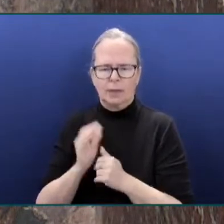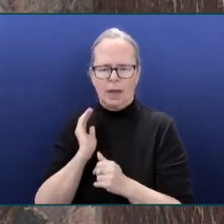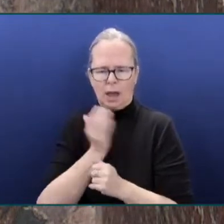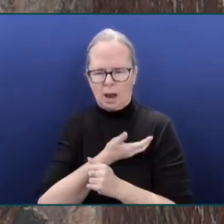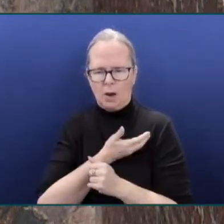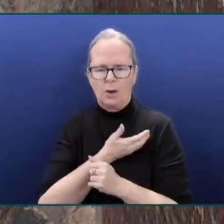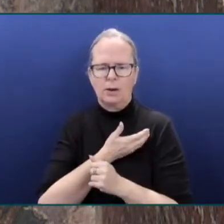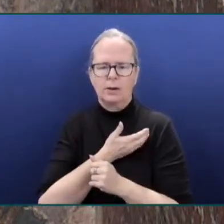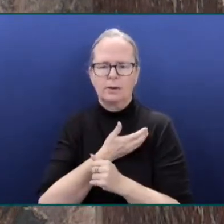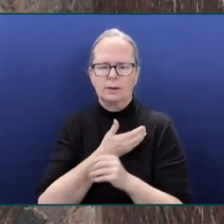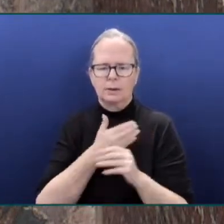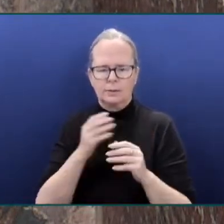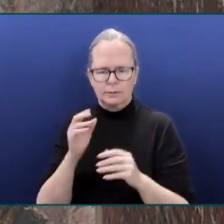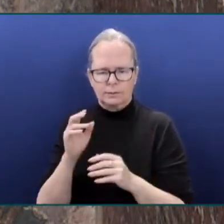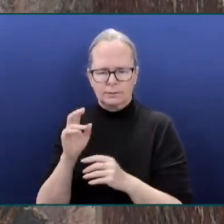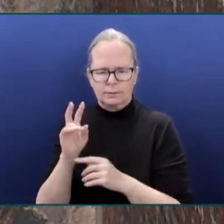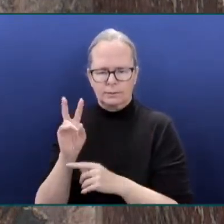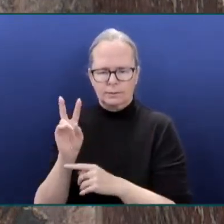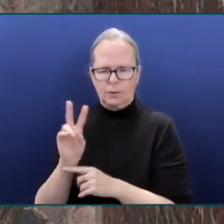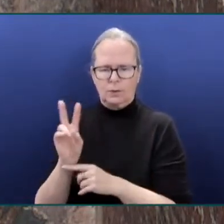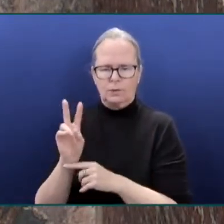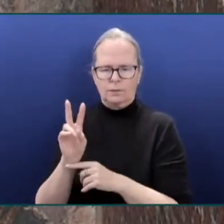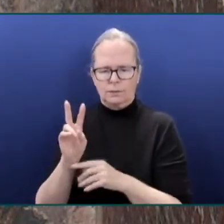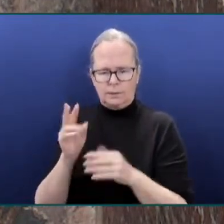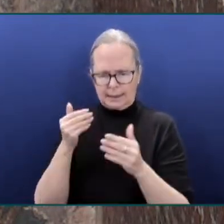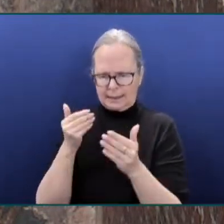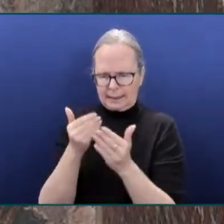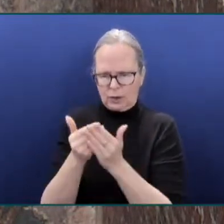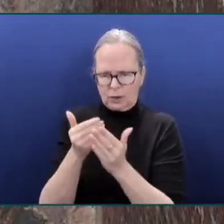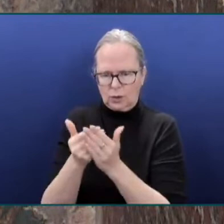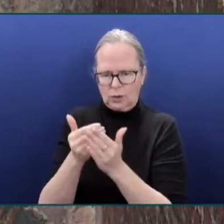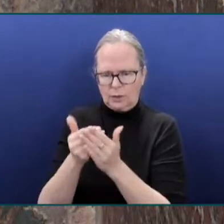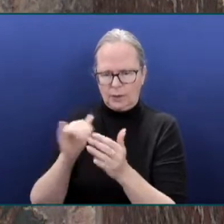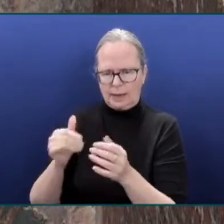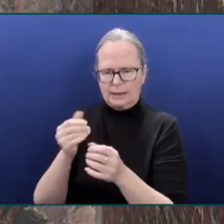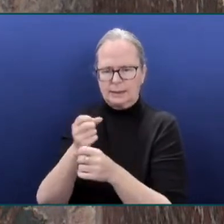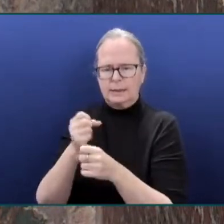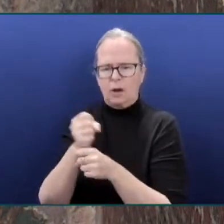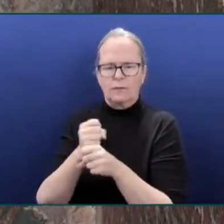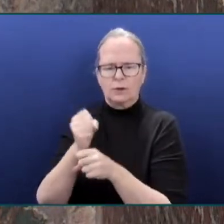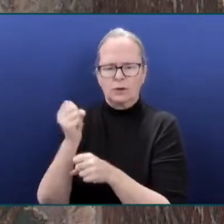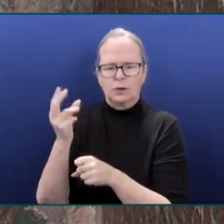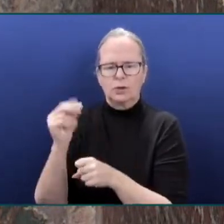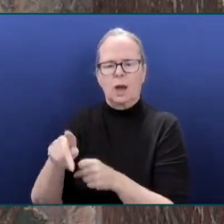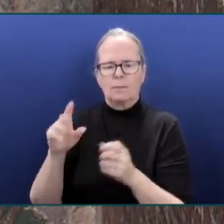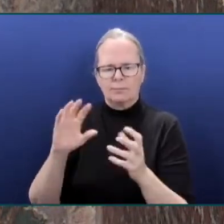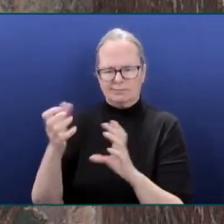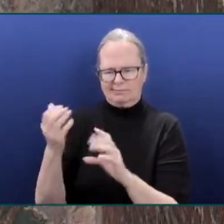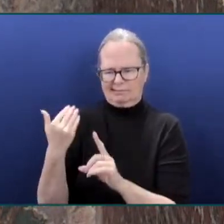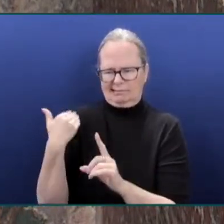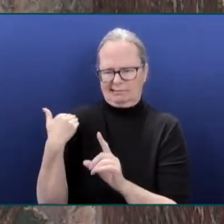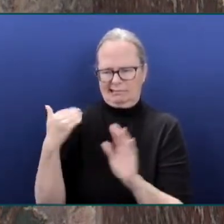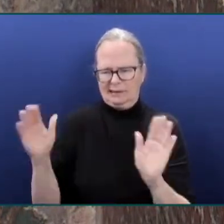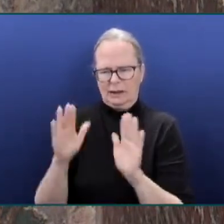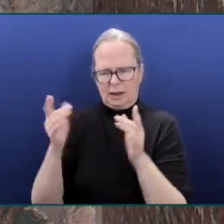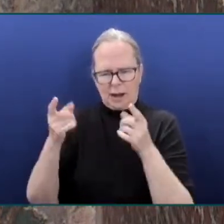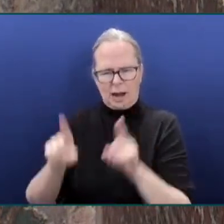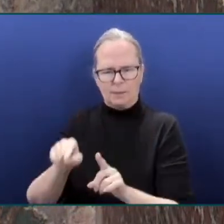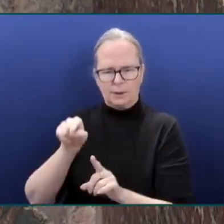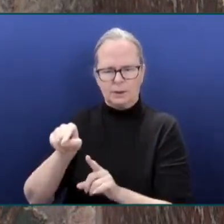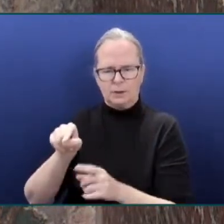Sunday, young people who go to work every day in downtown Vancouver, her coworkers, her friends, who don't feel safe.